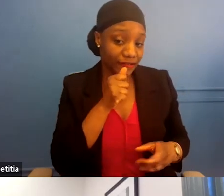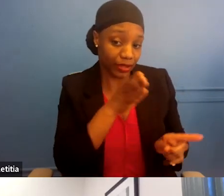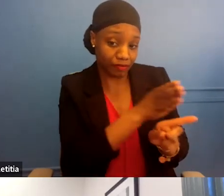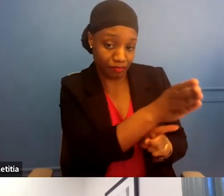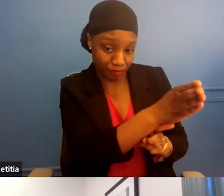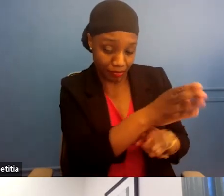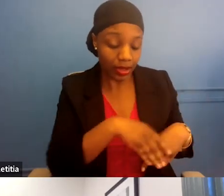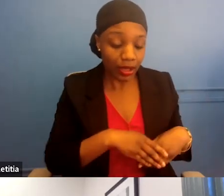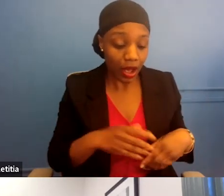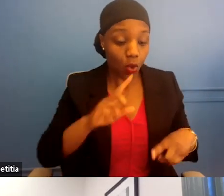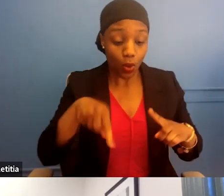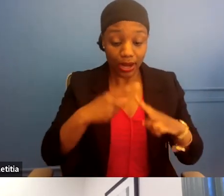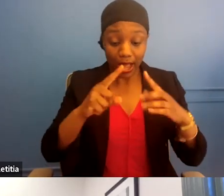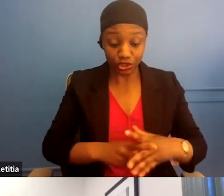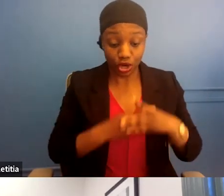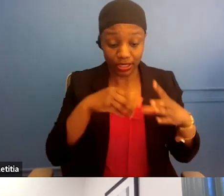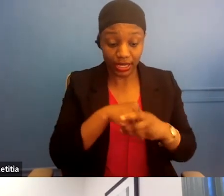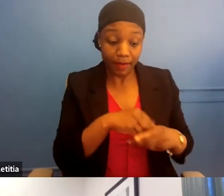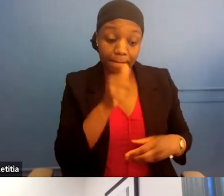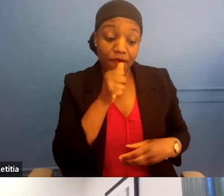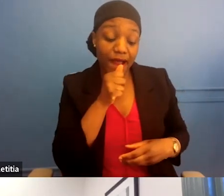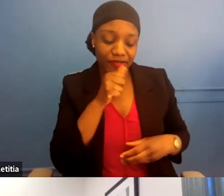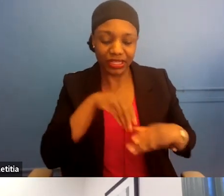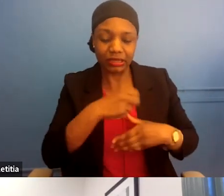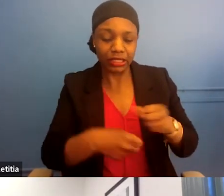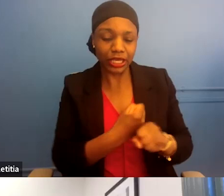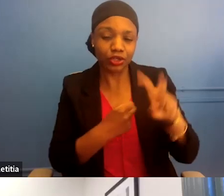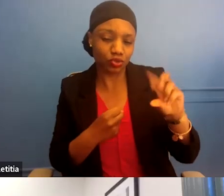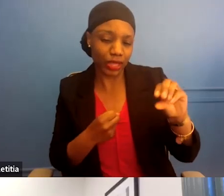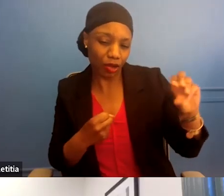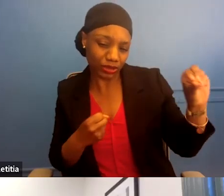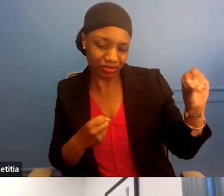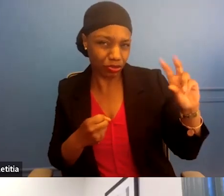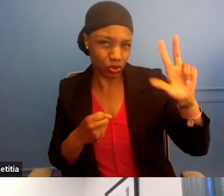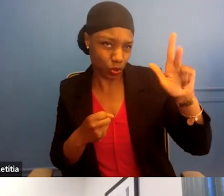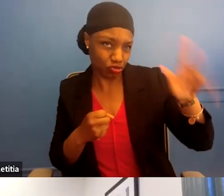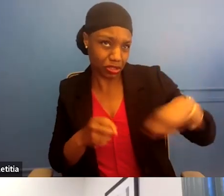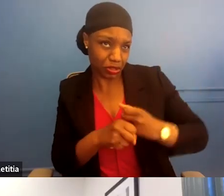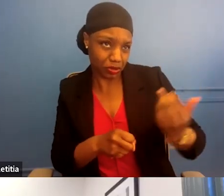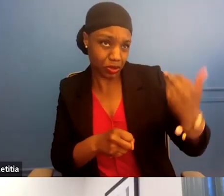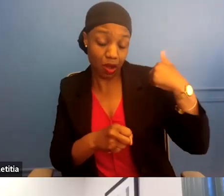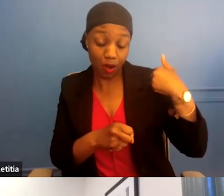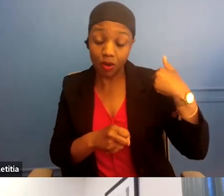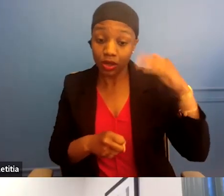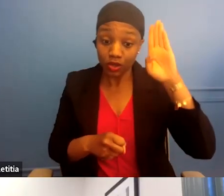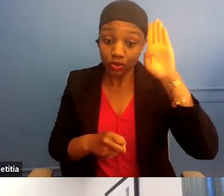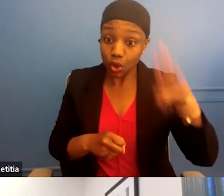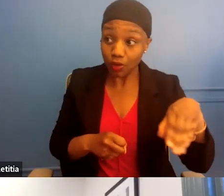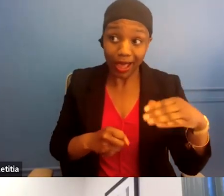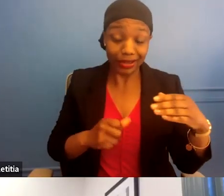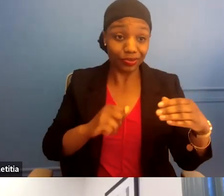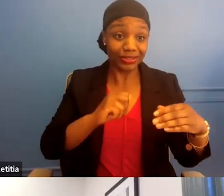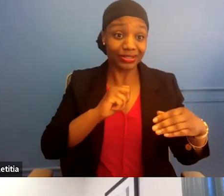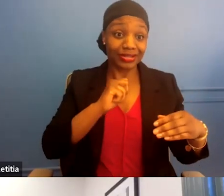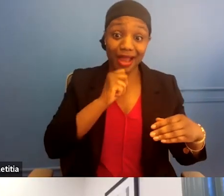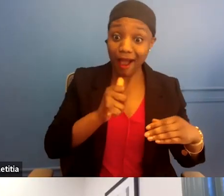I started off in the industry back in 2000, that was 23 years ago, it actually is not as established and big